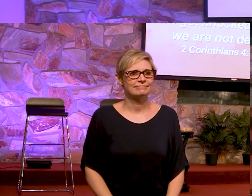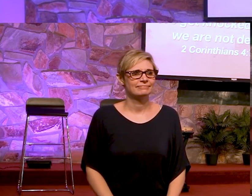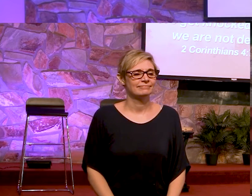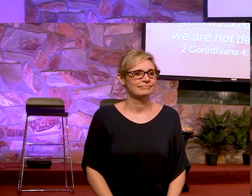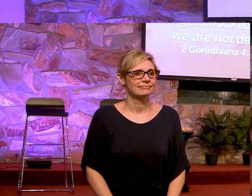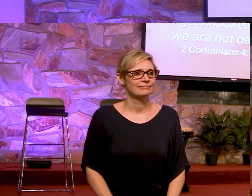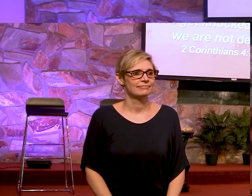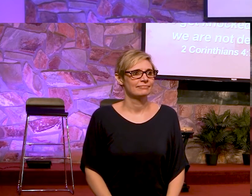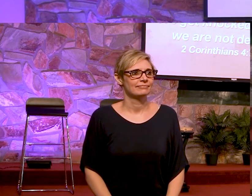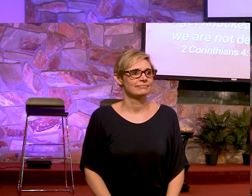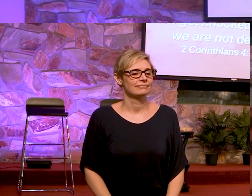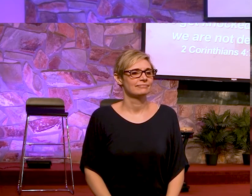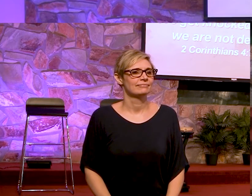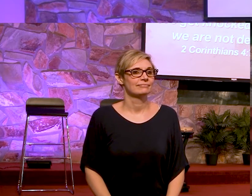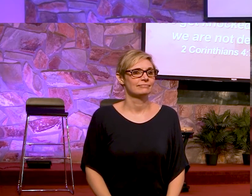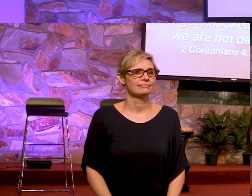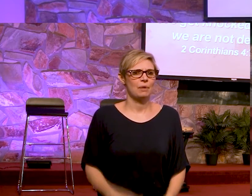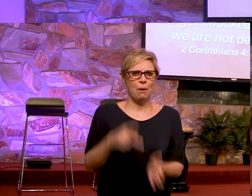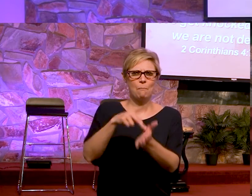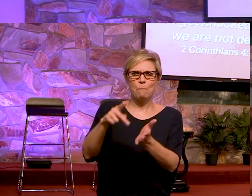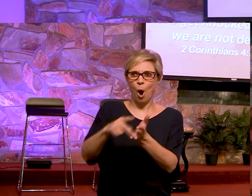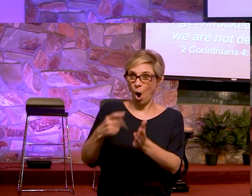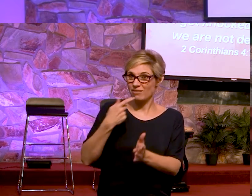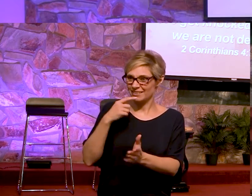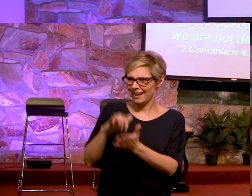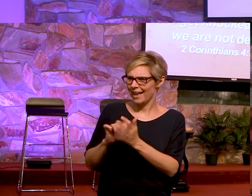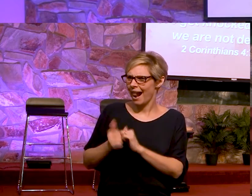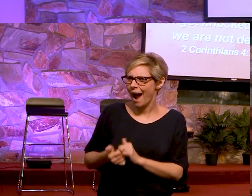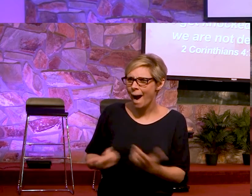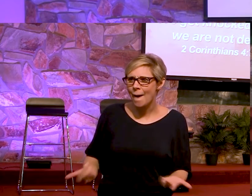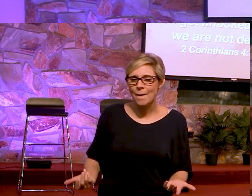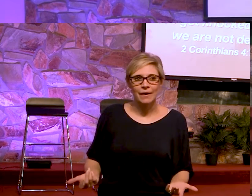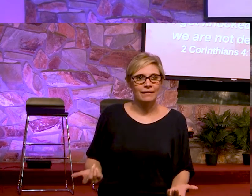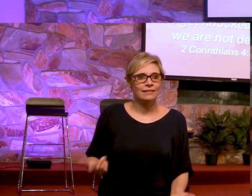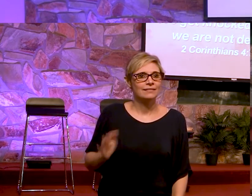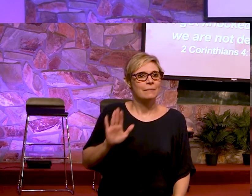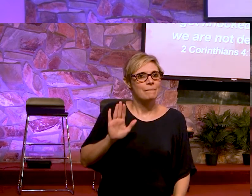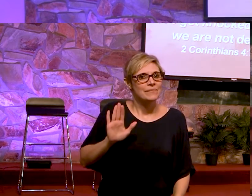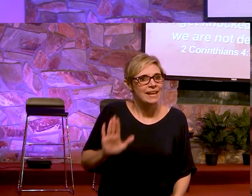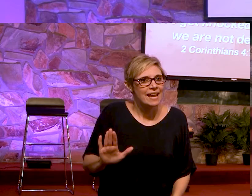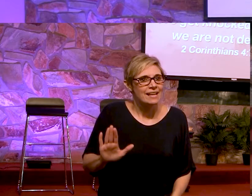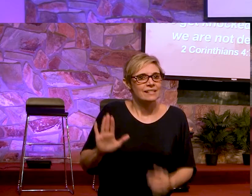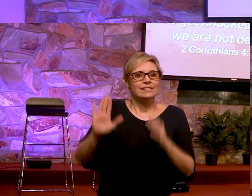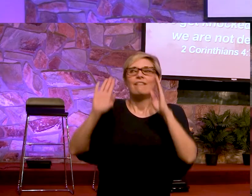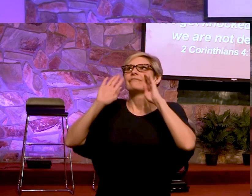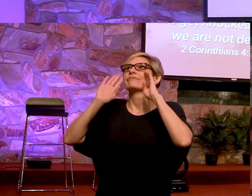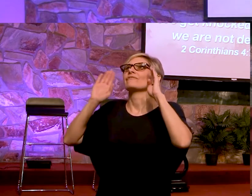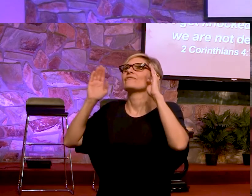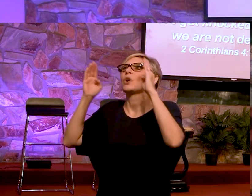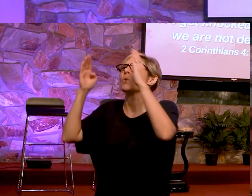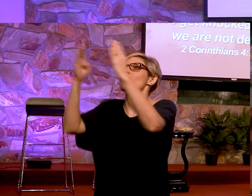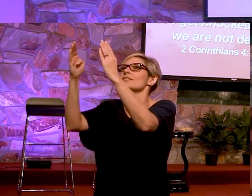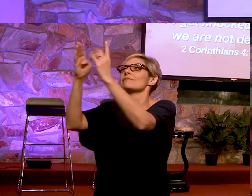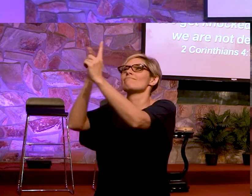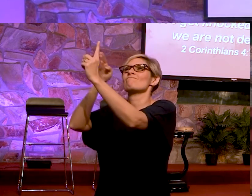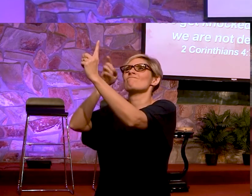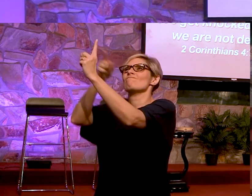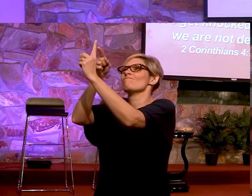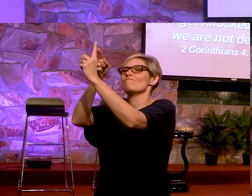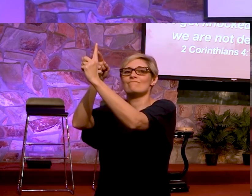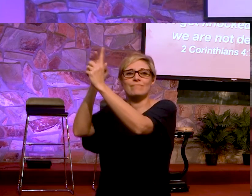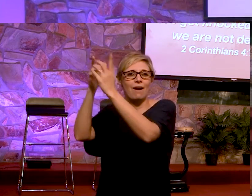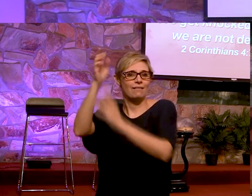You see, the reason why Paul can say that was because his focus was on God and what God can